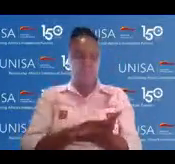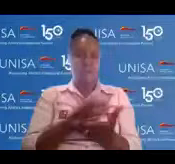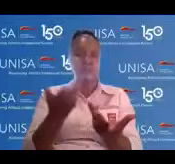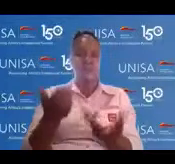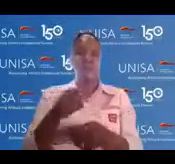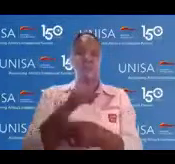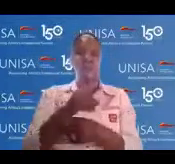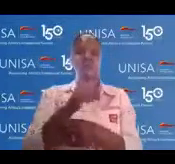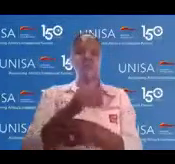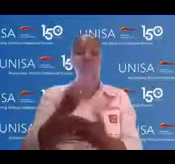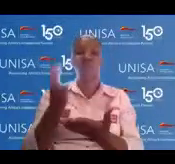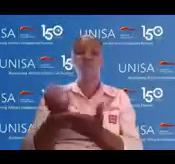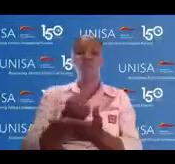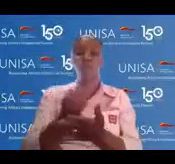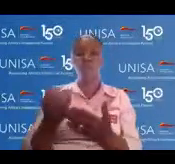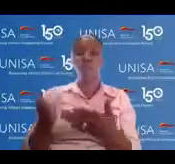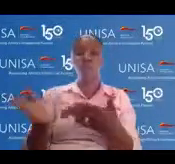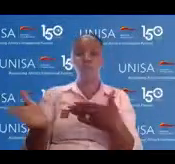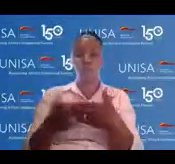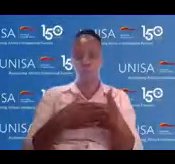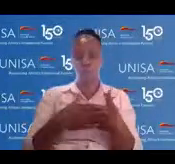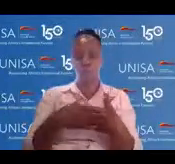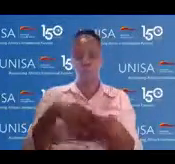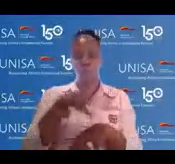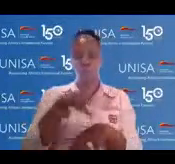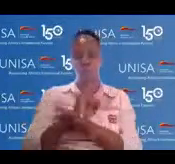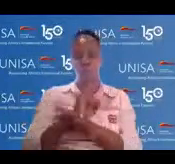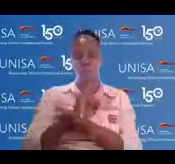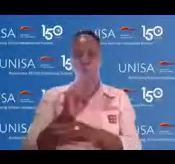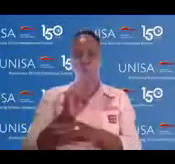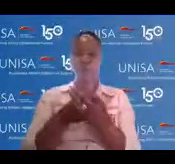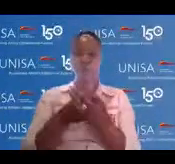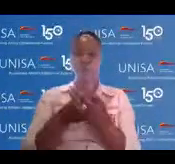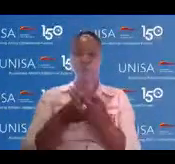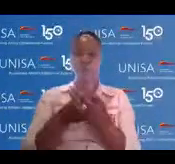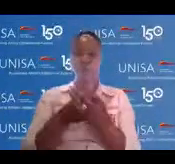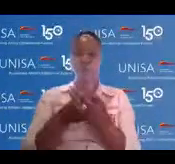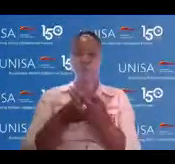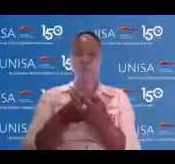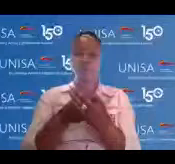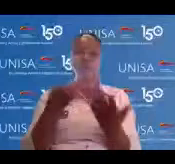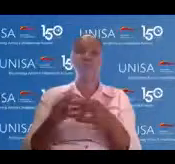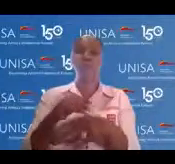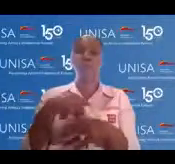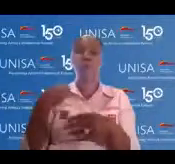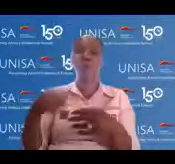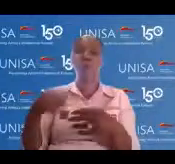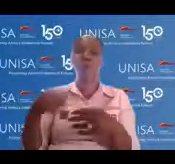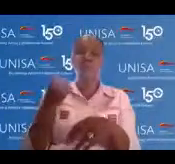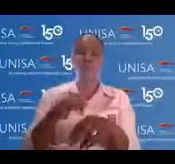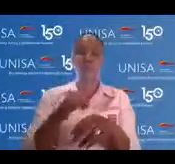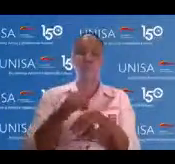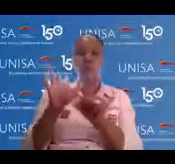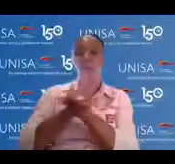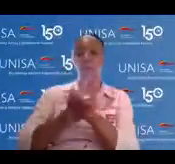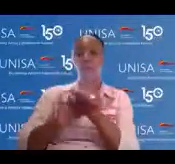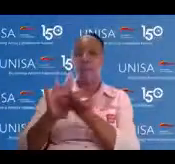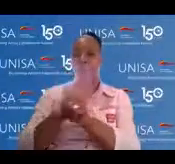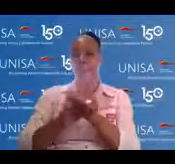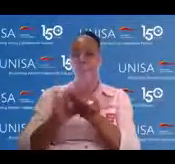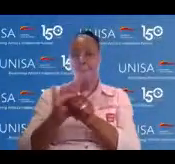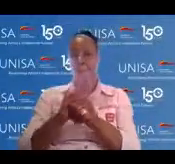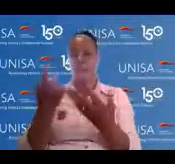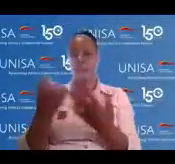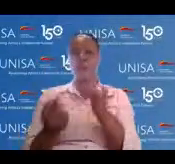close this browser window. So you see, you don't need to have it open the whole time. It can be in the background. It will run on